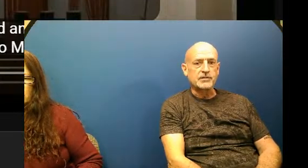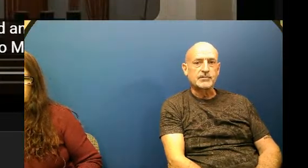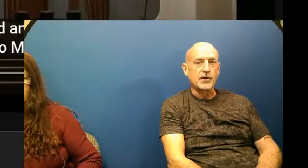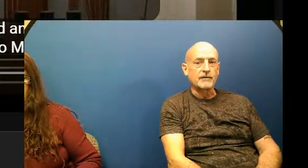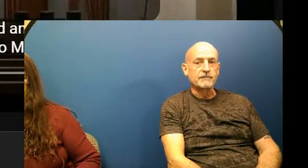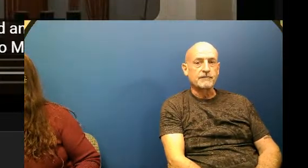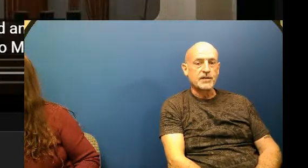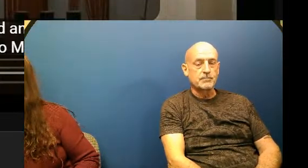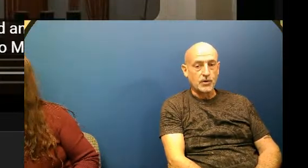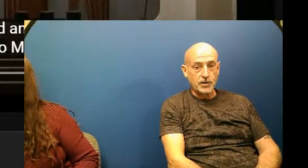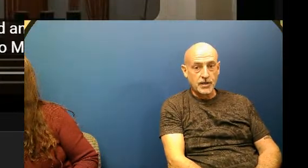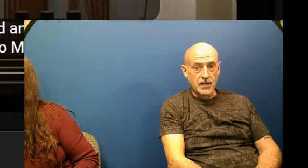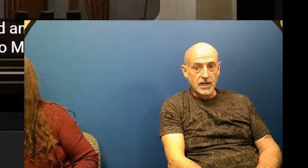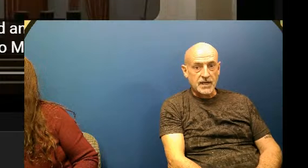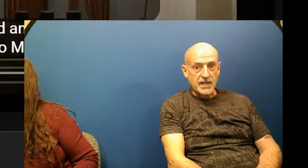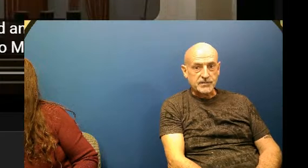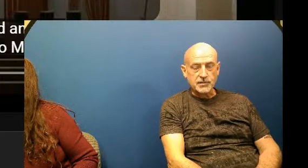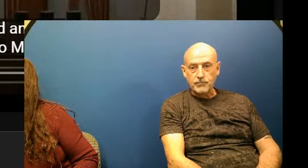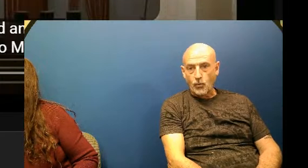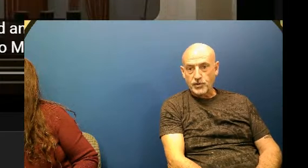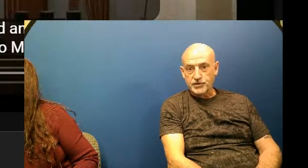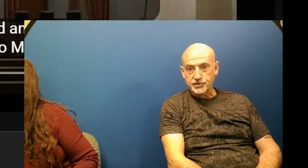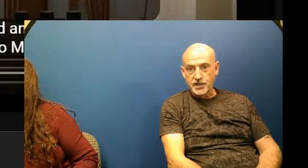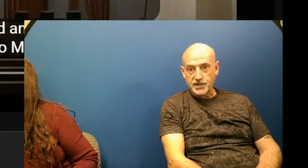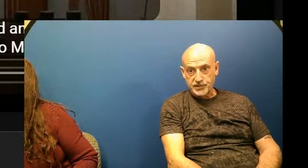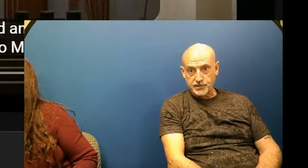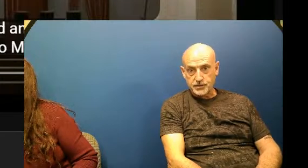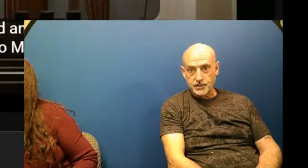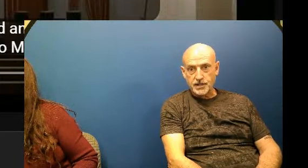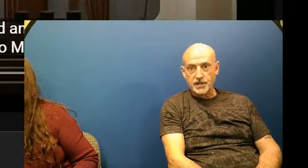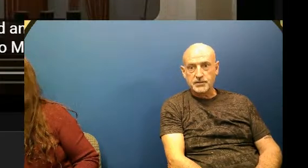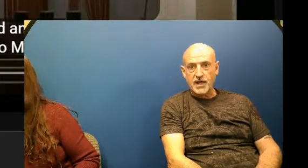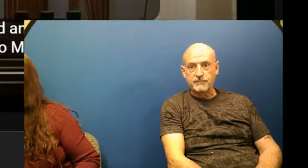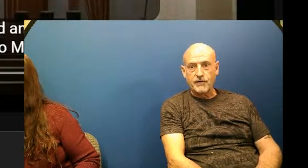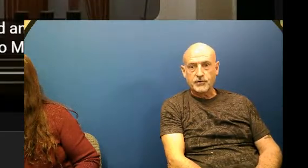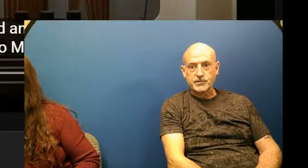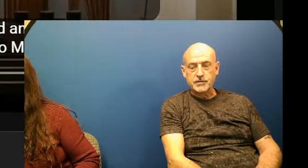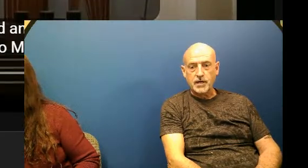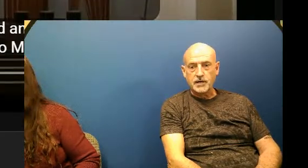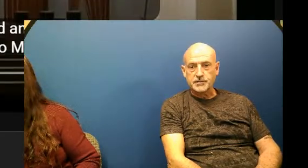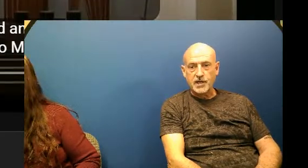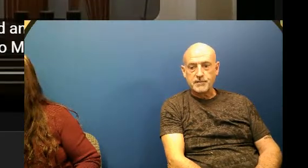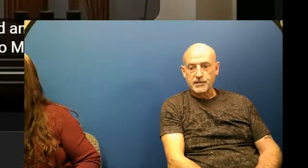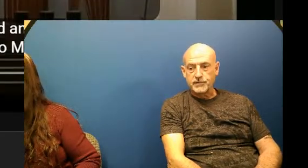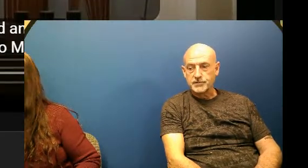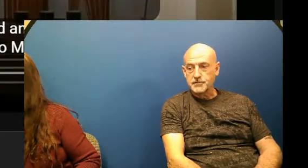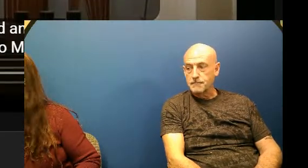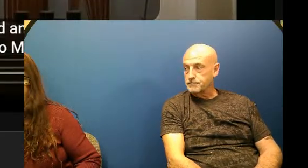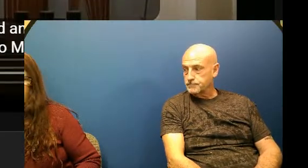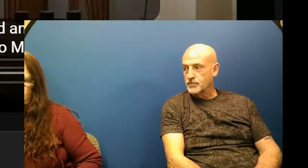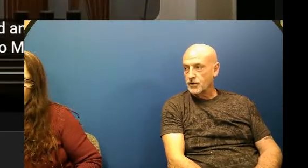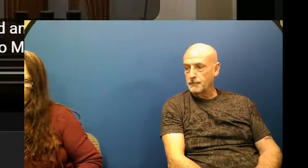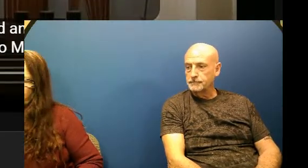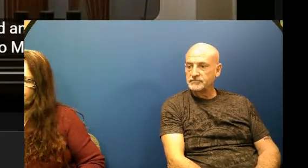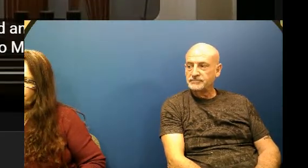editorial rights of Facebook. And that's an important distinction in that first statement of his.